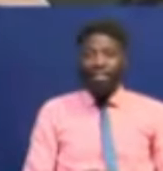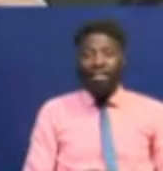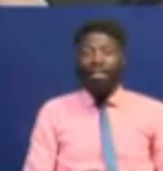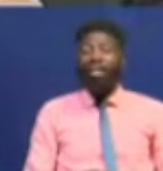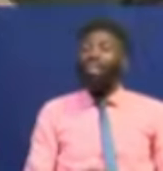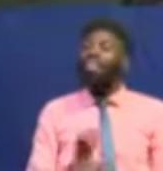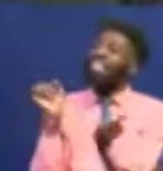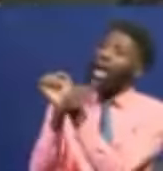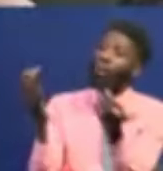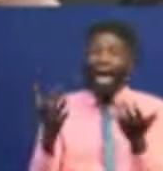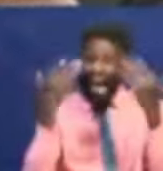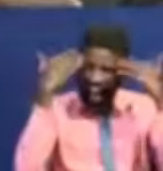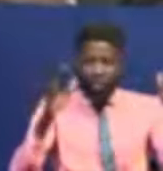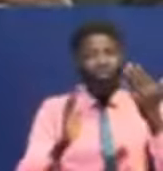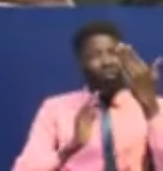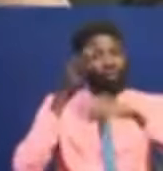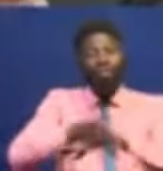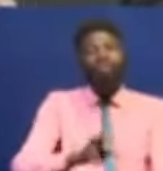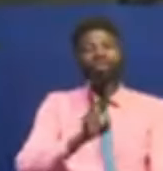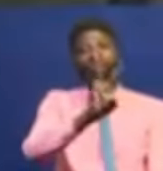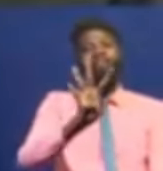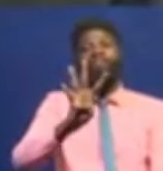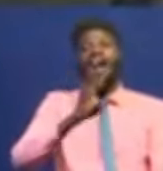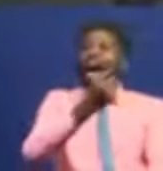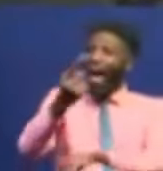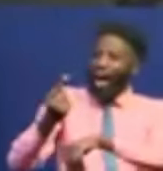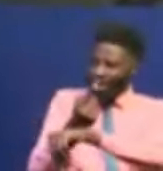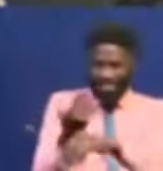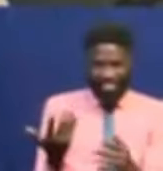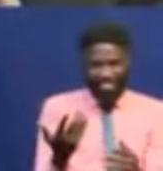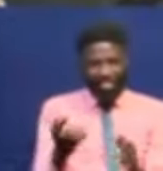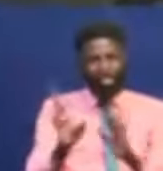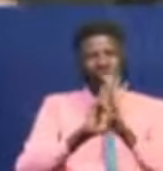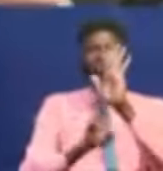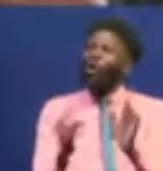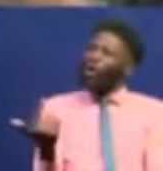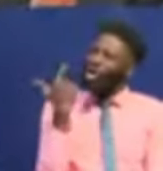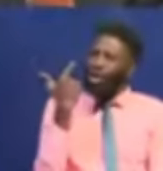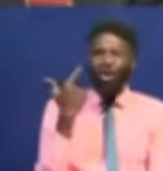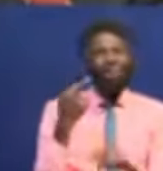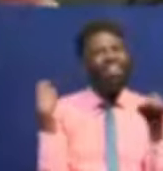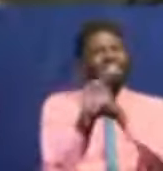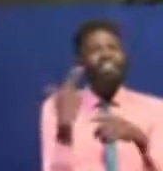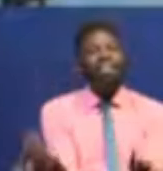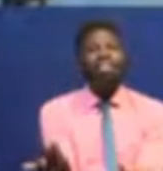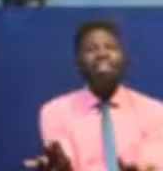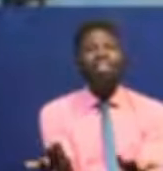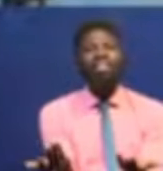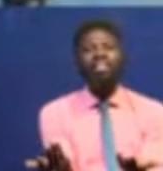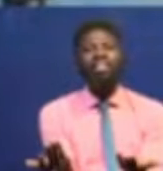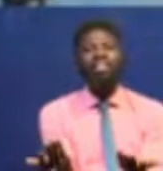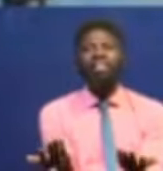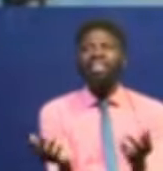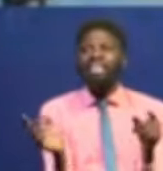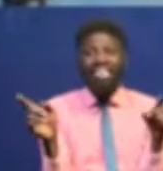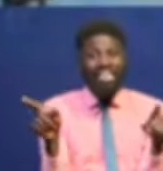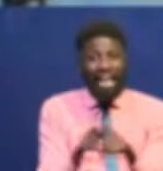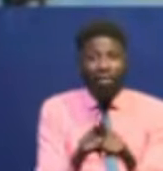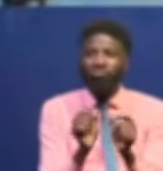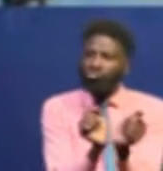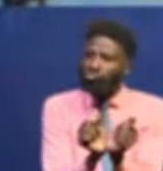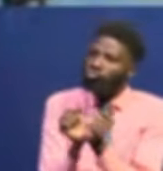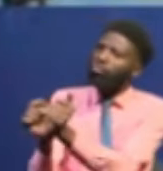incommunicado for more than 24 hours outside of what the rule of law says, and then they are not taken to